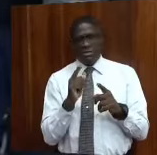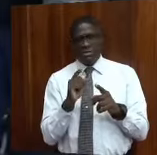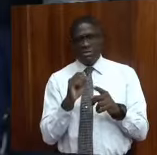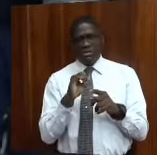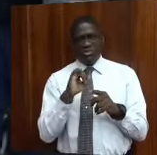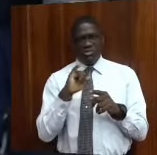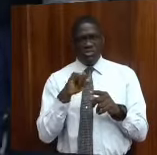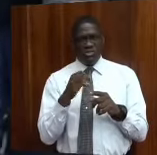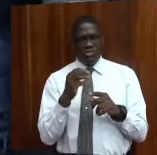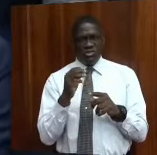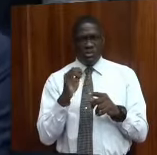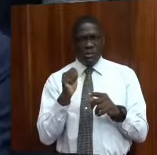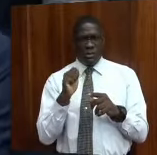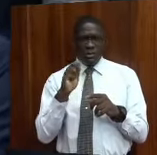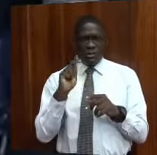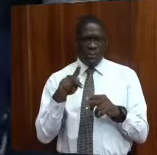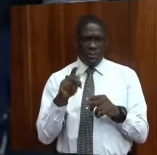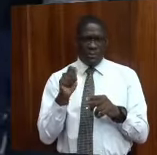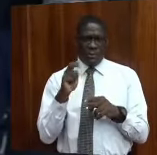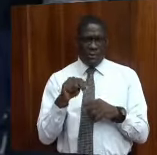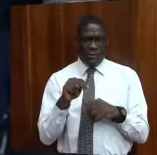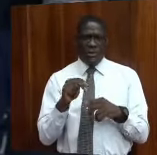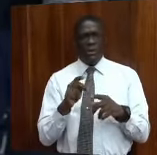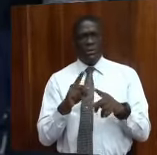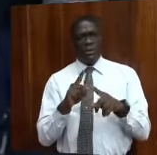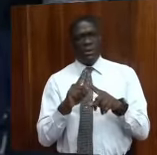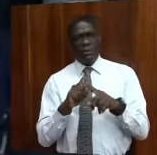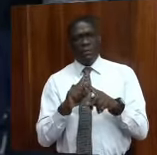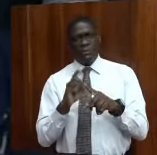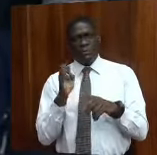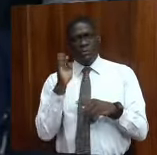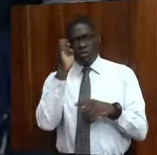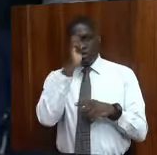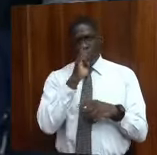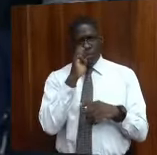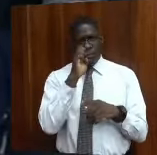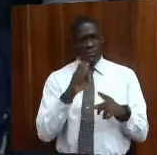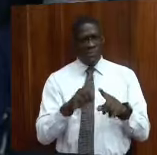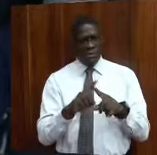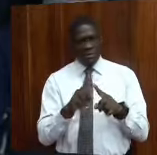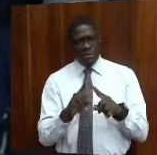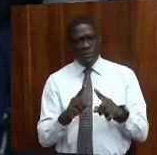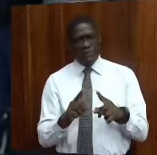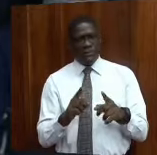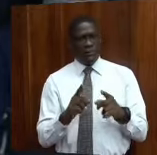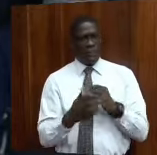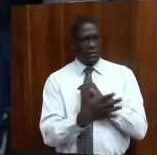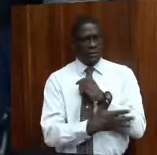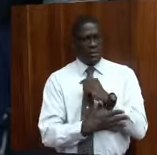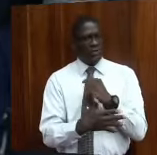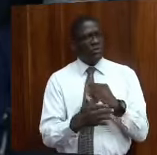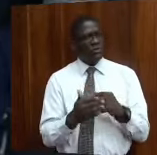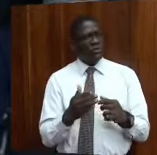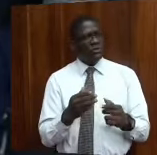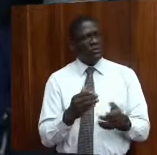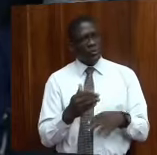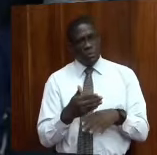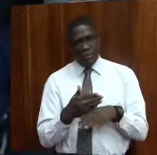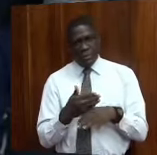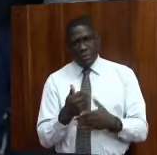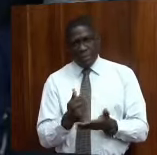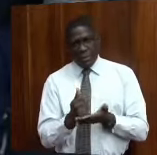million. Caribbean Development Bank, 7.7 million. United Arab Emirates, 6.1 million. Foreign and Commonwealth Development